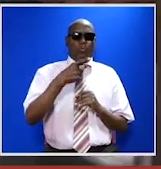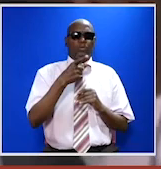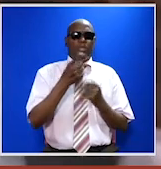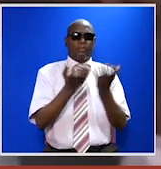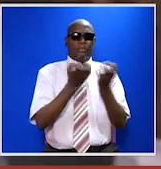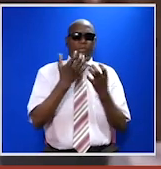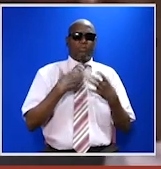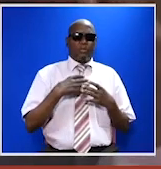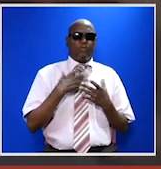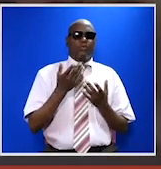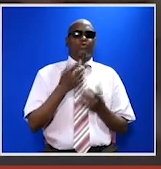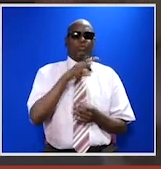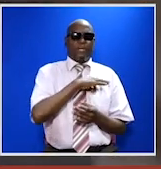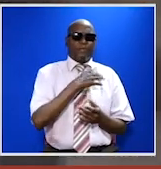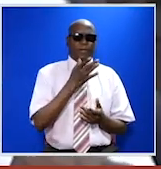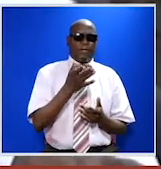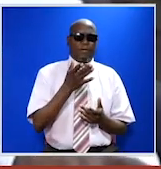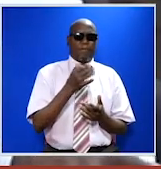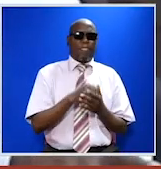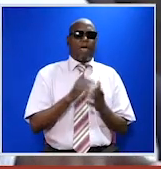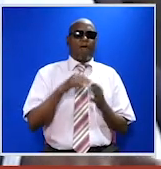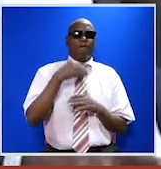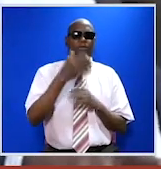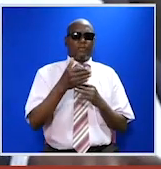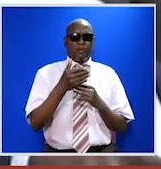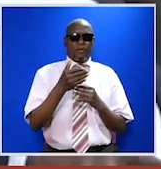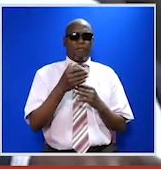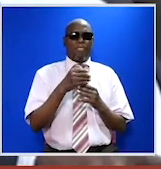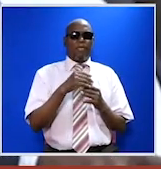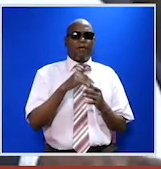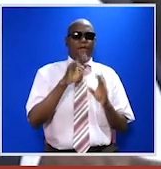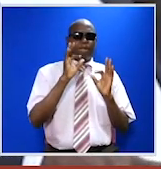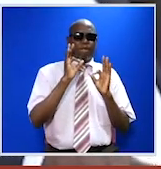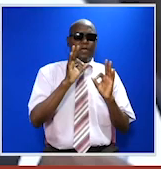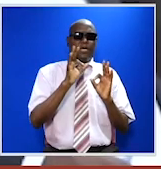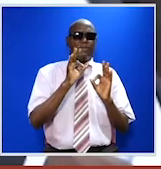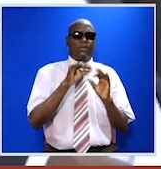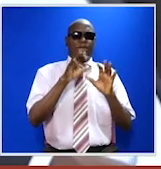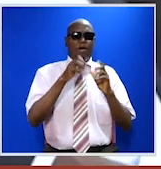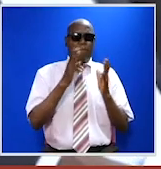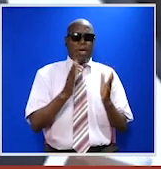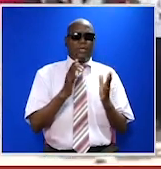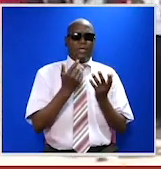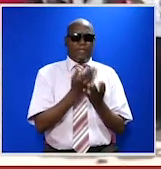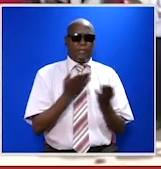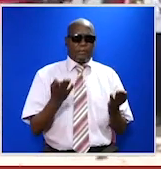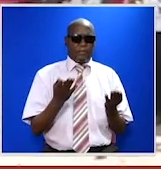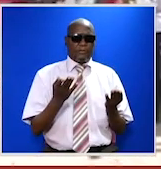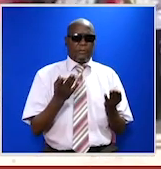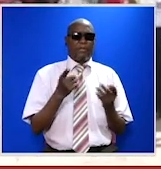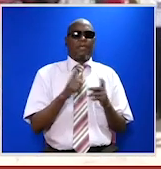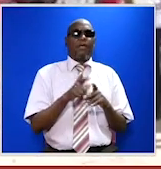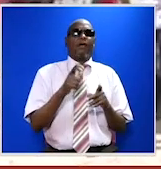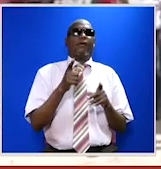those expected to benefit upon completion include the fresh produce traders. The new market will further offer